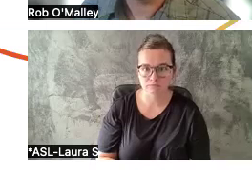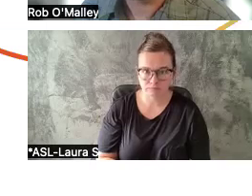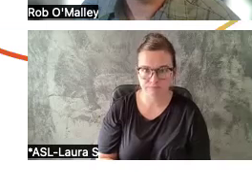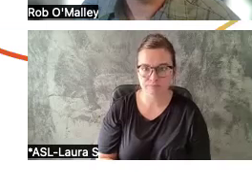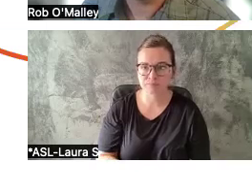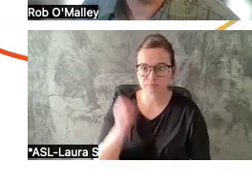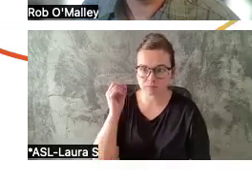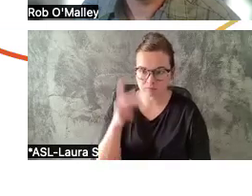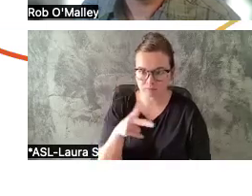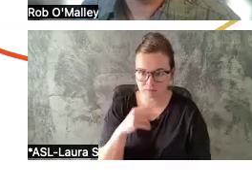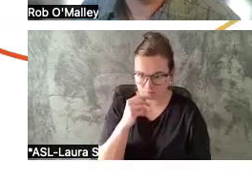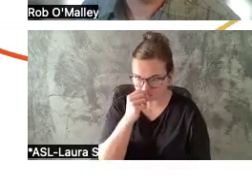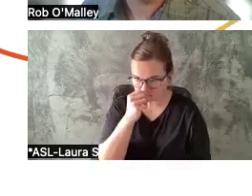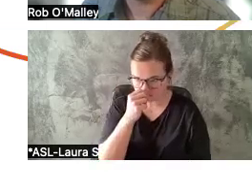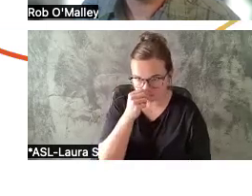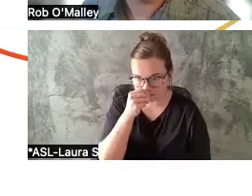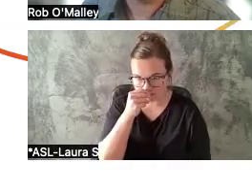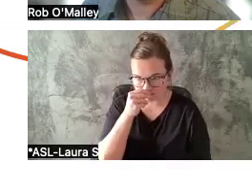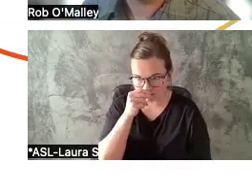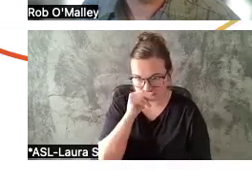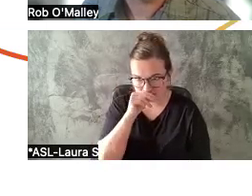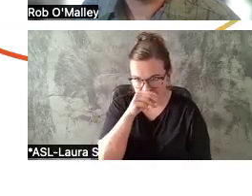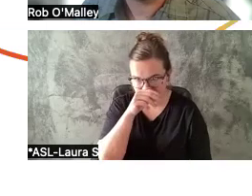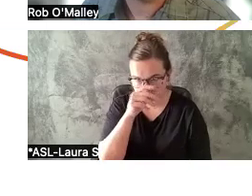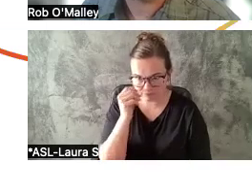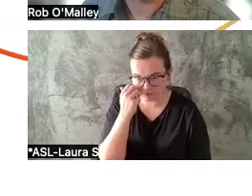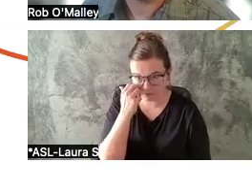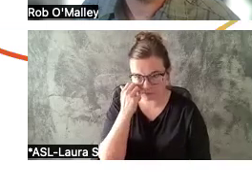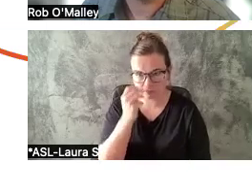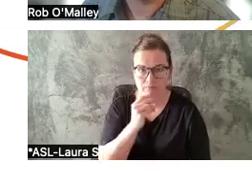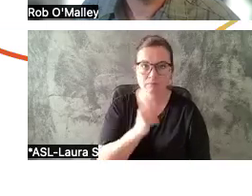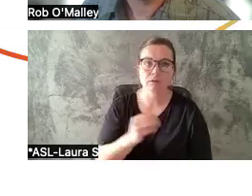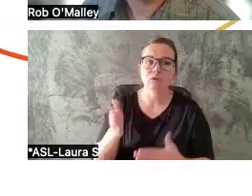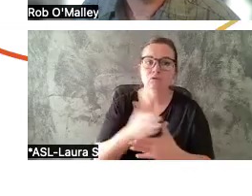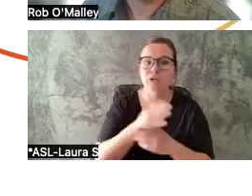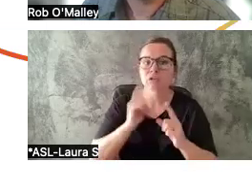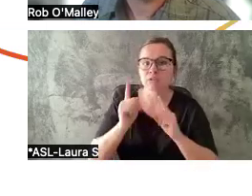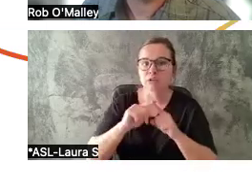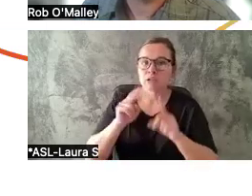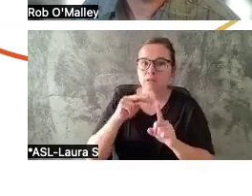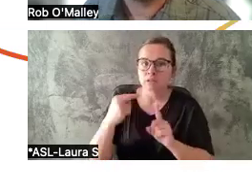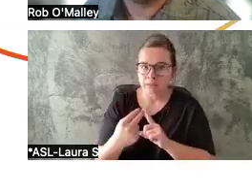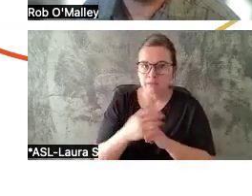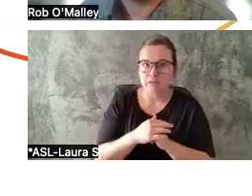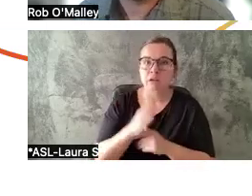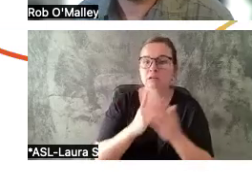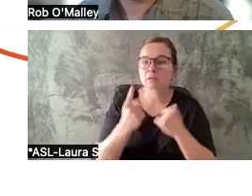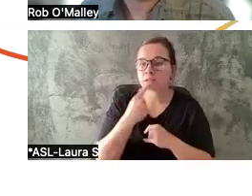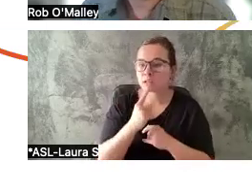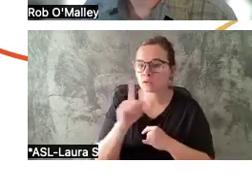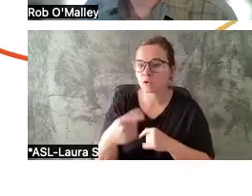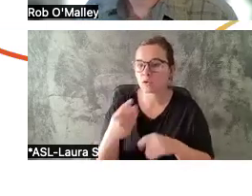Okay, so those are the results there. So again, range of perspectives. Someone notes only an